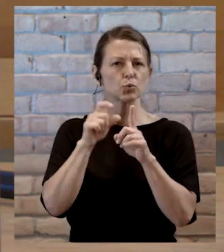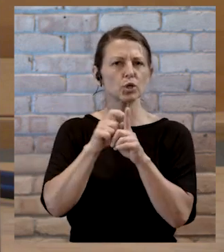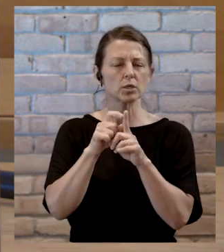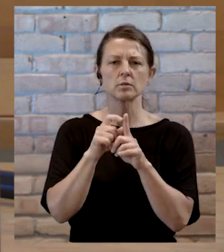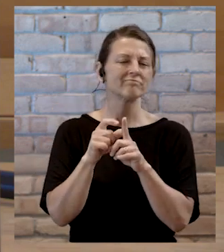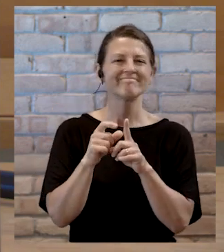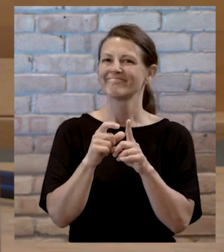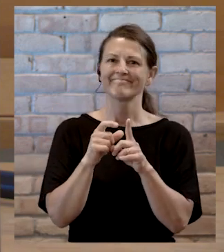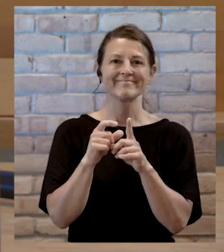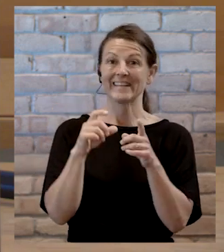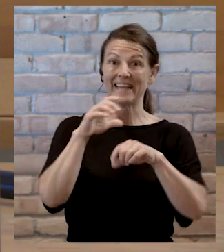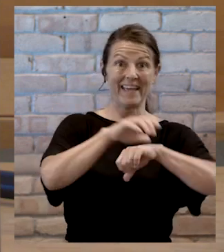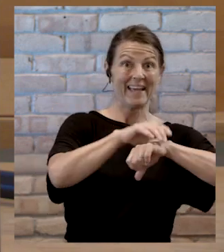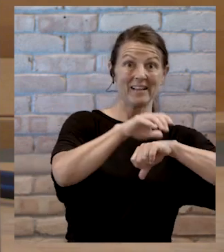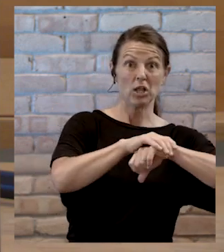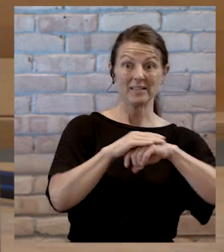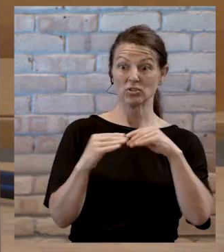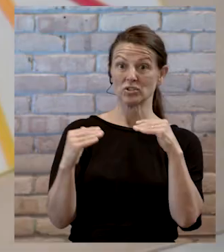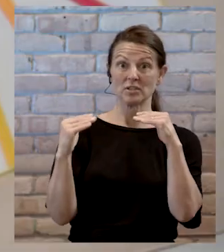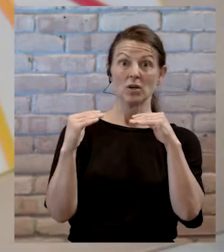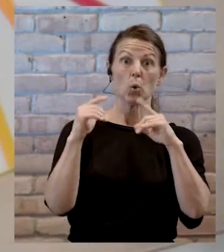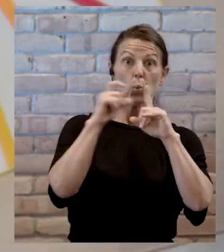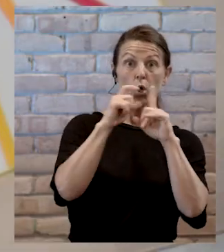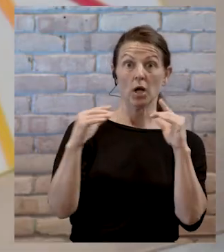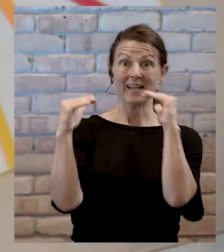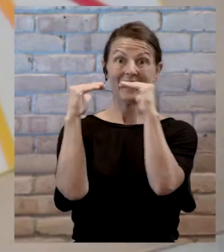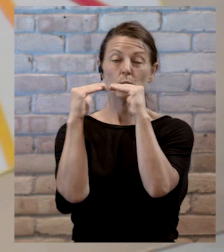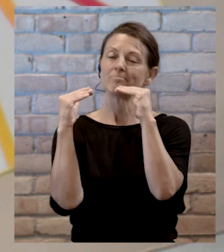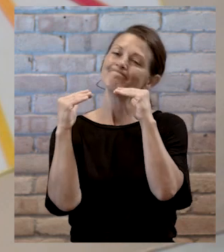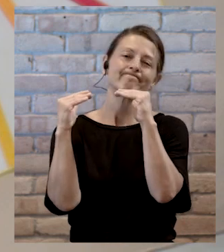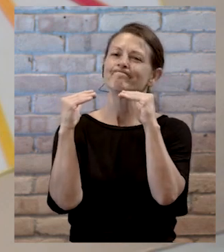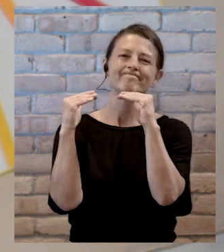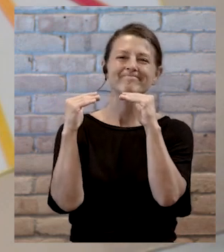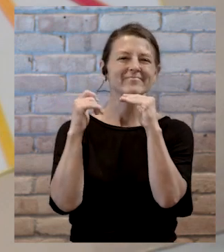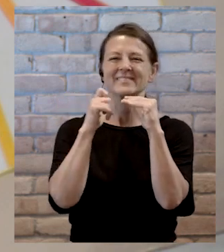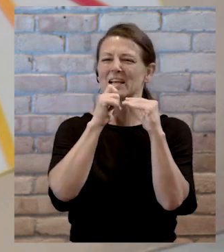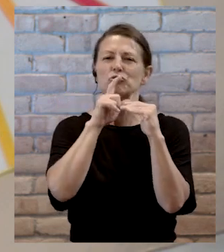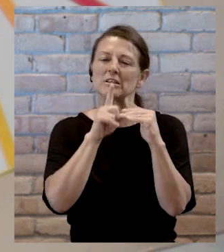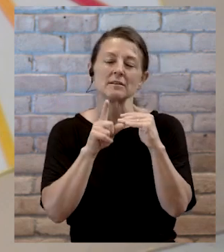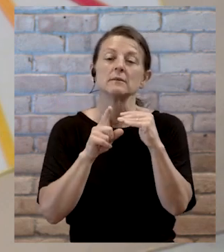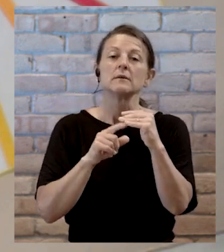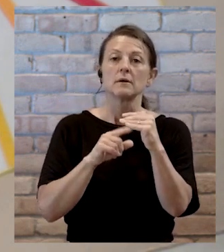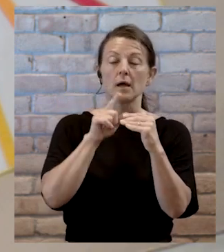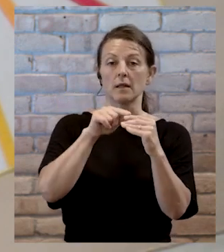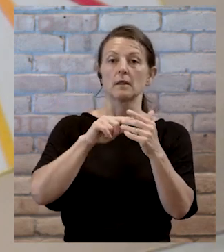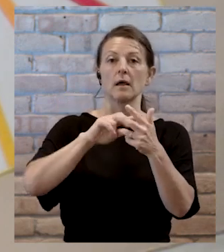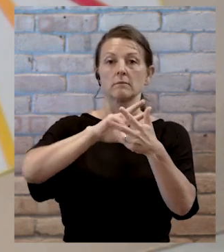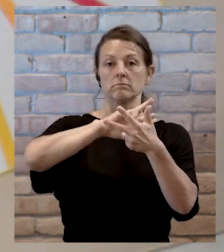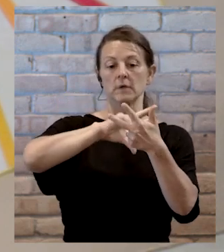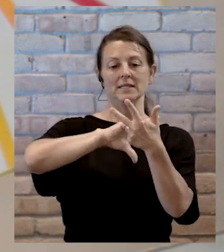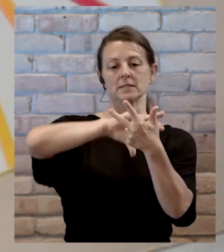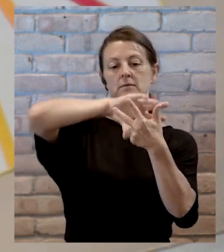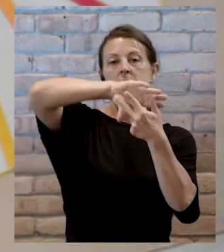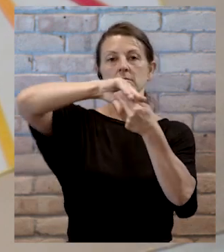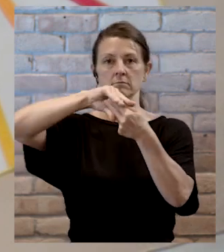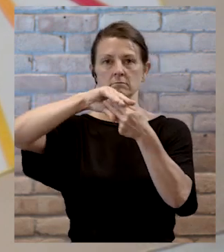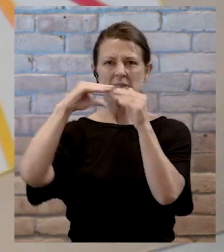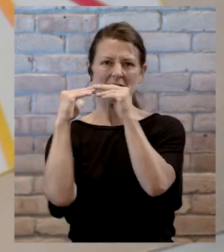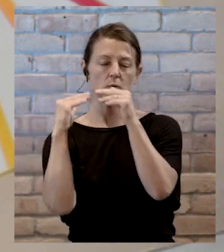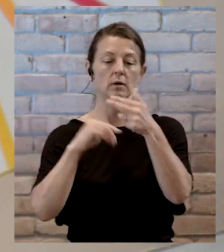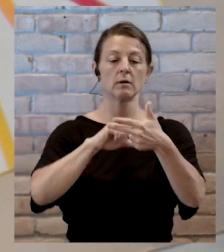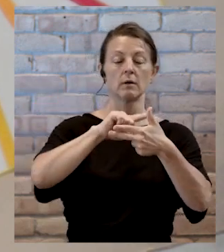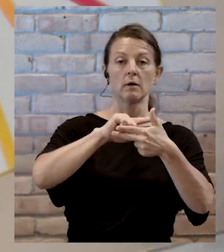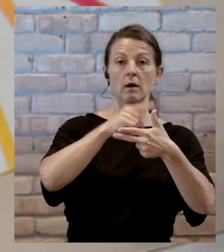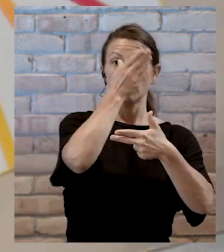doesn't have an English word that captures it at all. And so it's really three things going on. It's the love of God, plus the kindness